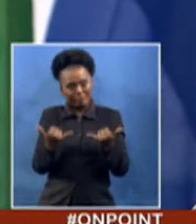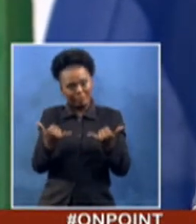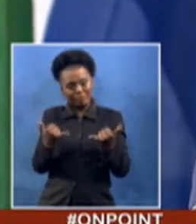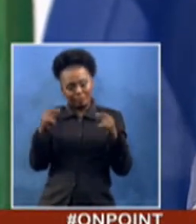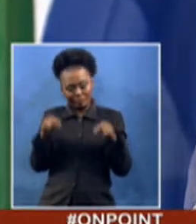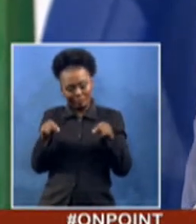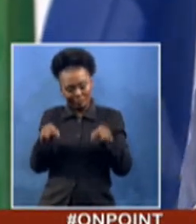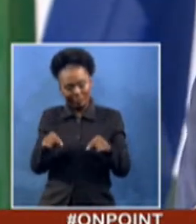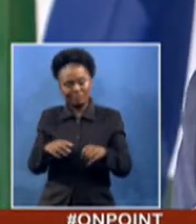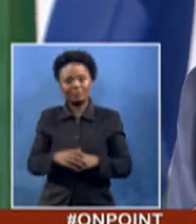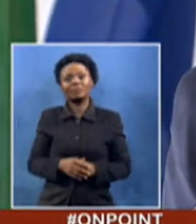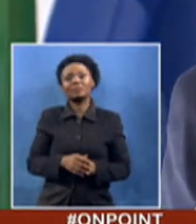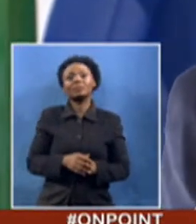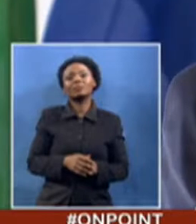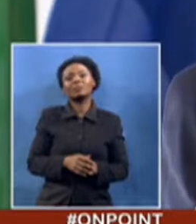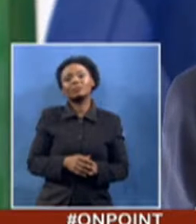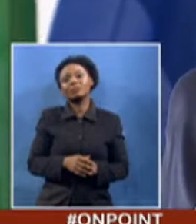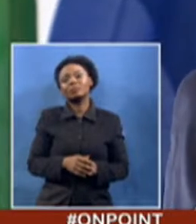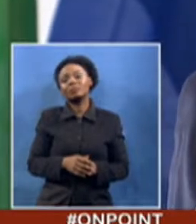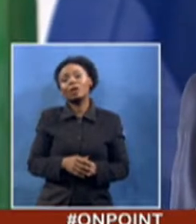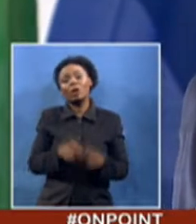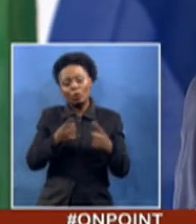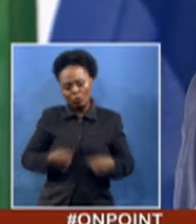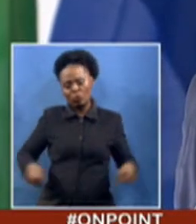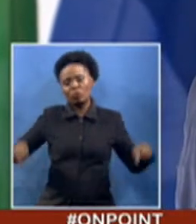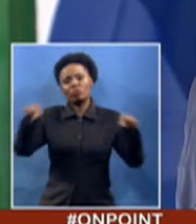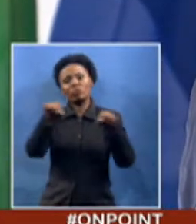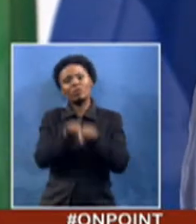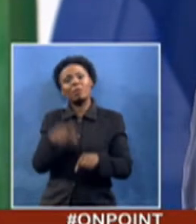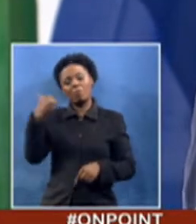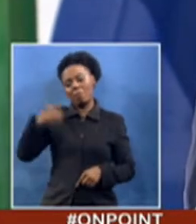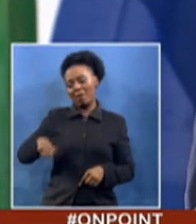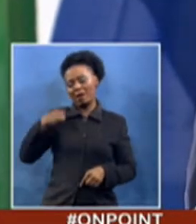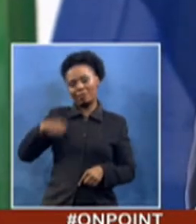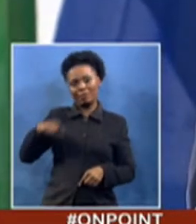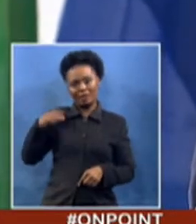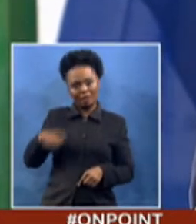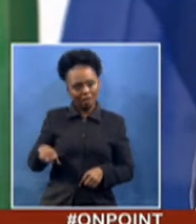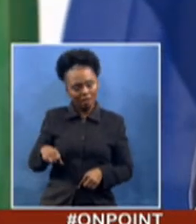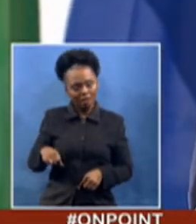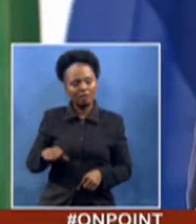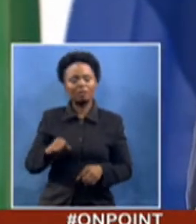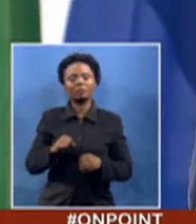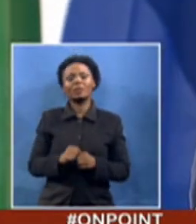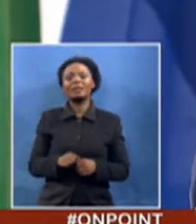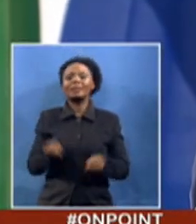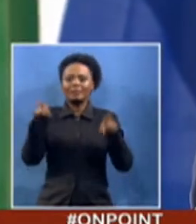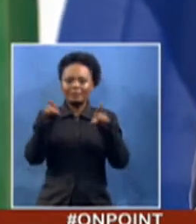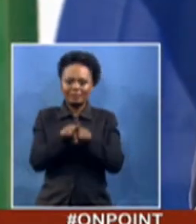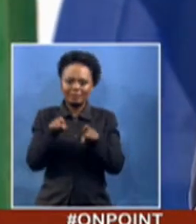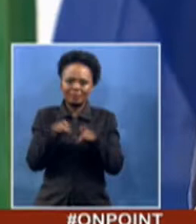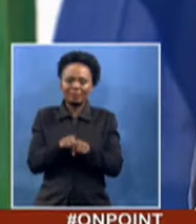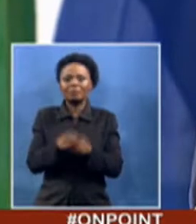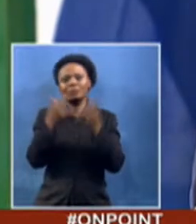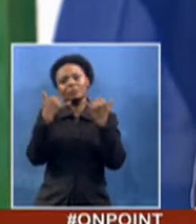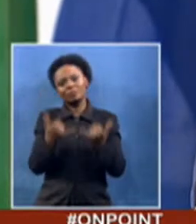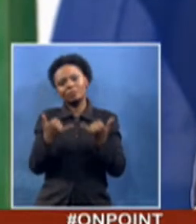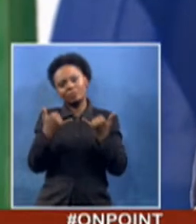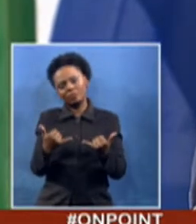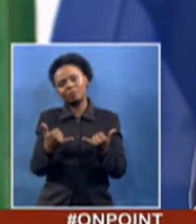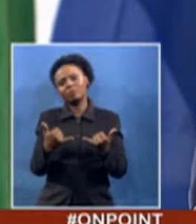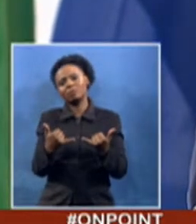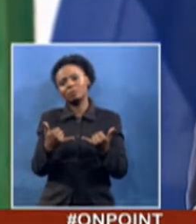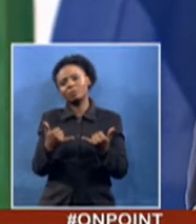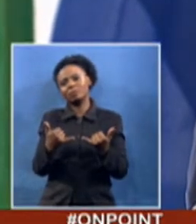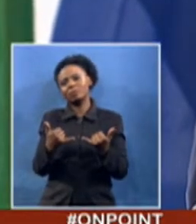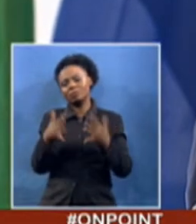are, as the municipality, also have embarked on the